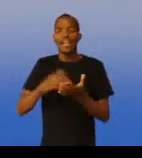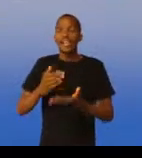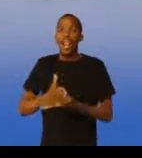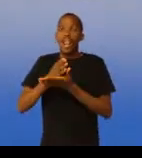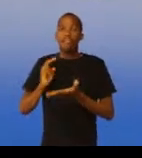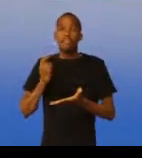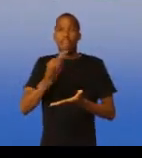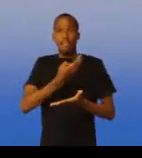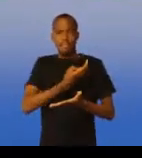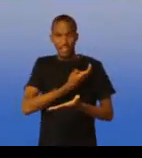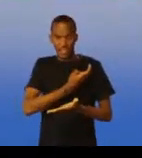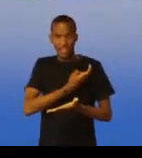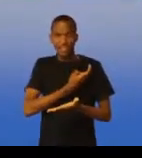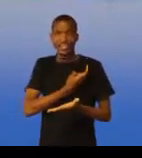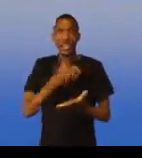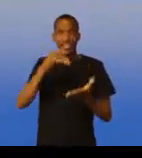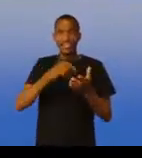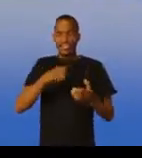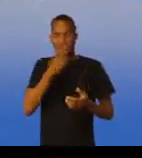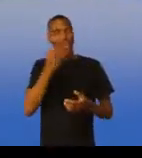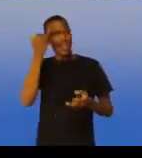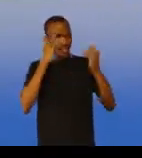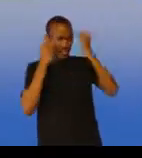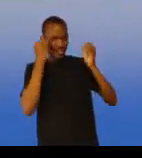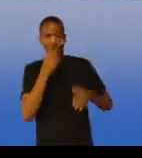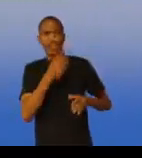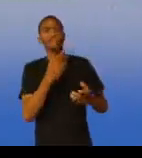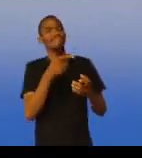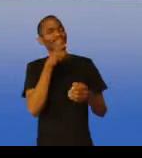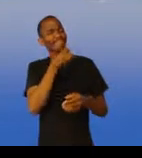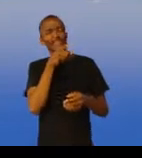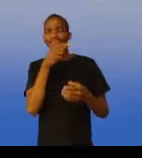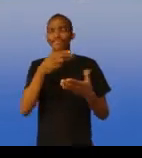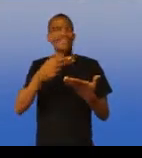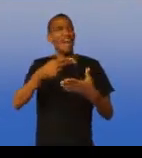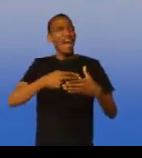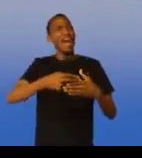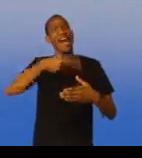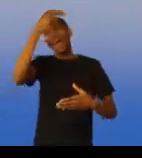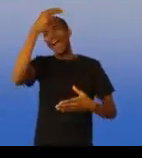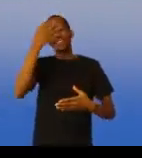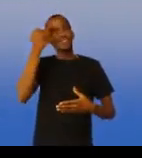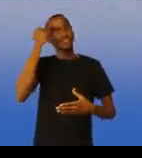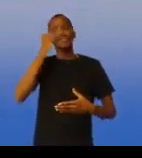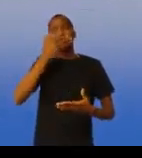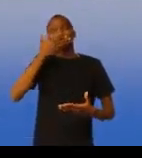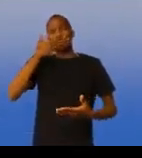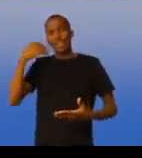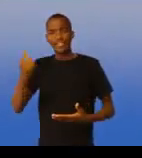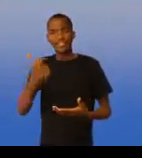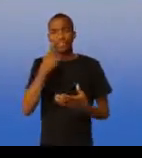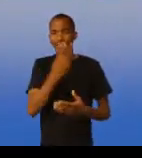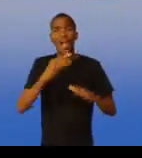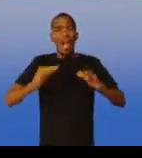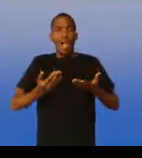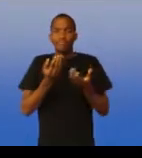us, embarking on this noble initiative, which was one of those high-impact interventions that, if we got it right, would be able